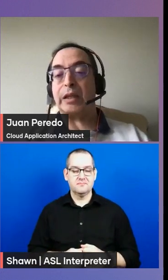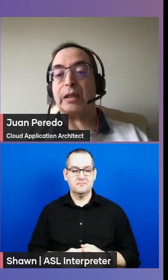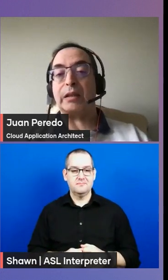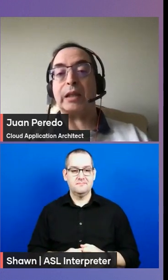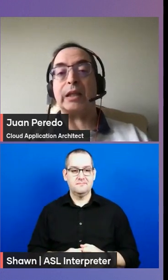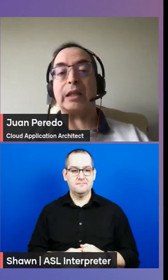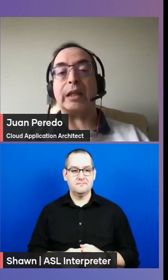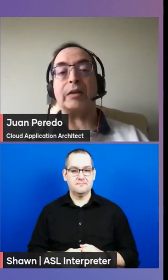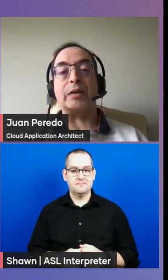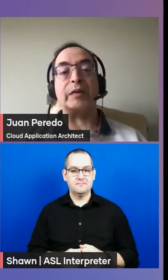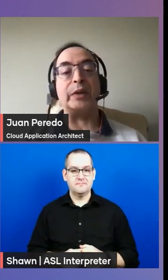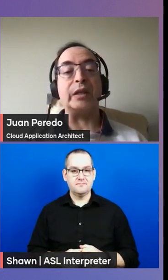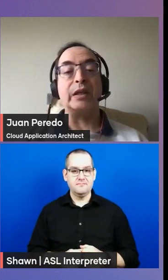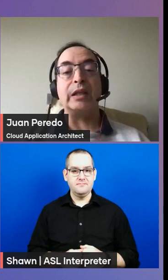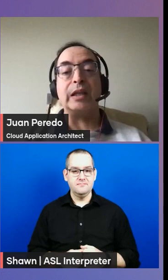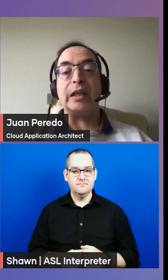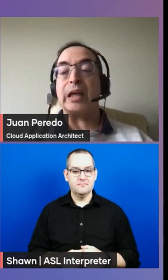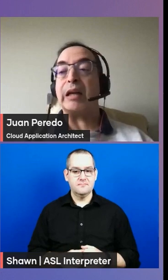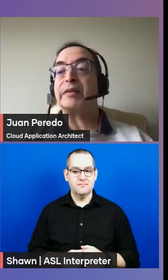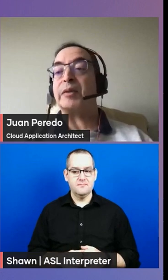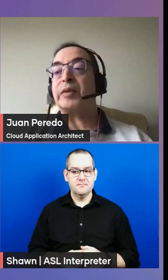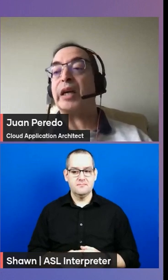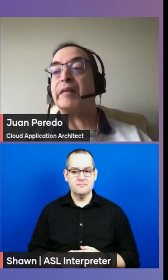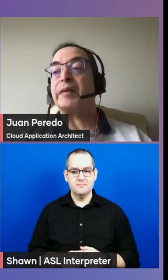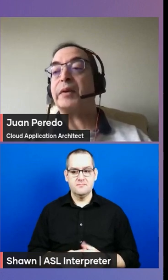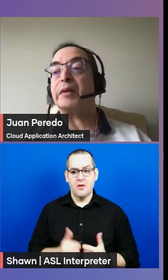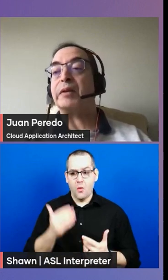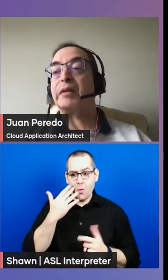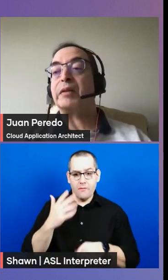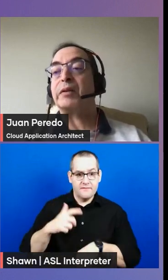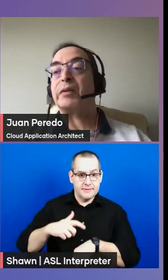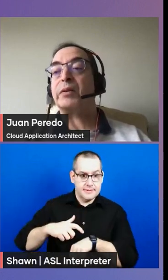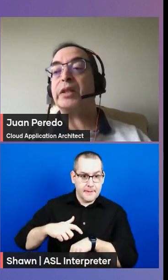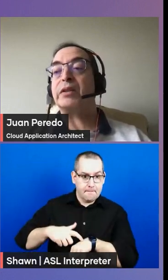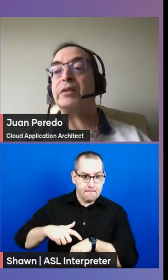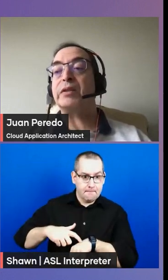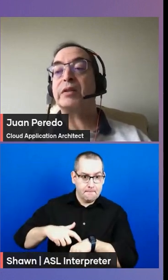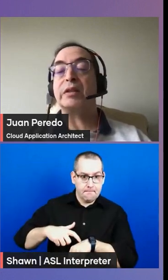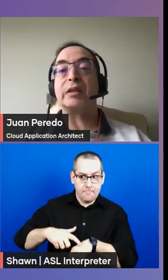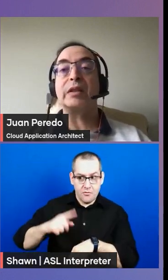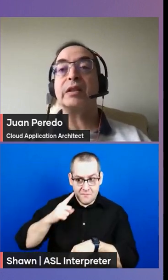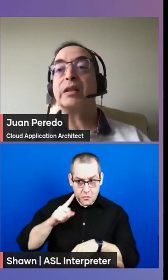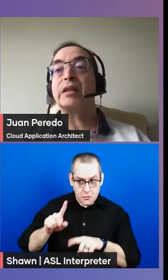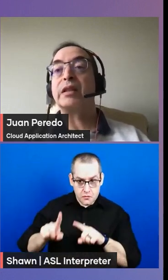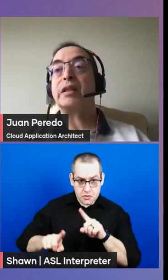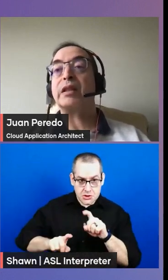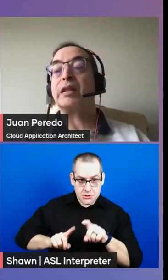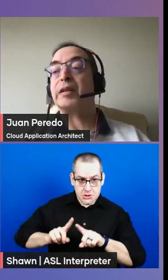And I don't know if we have some time for questions.